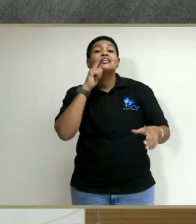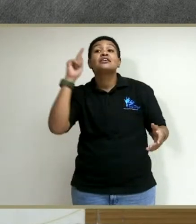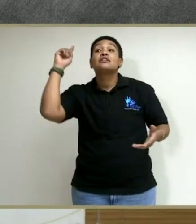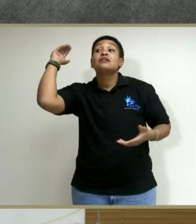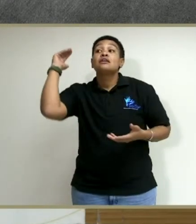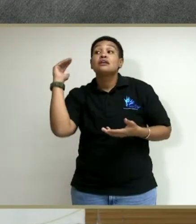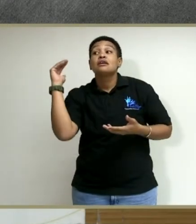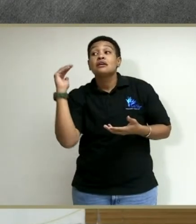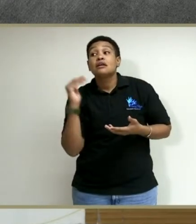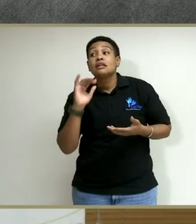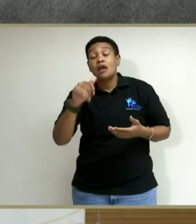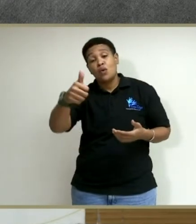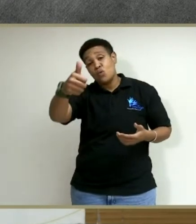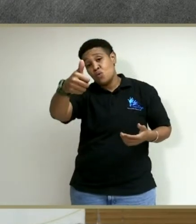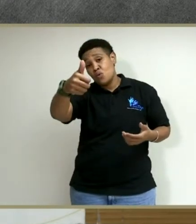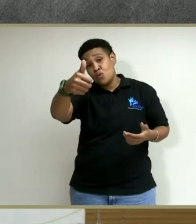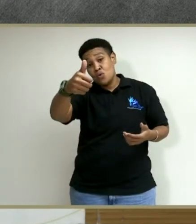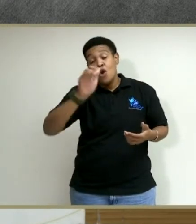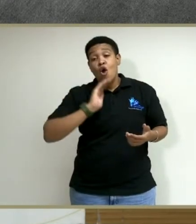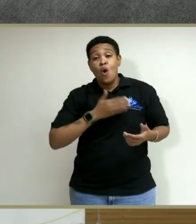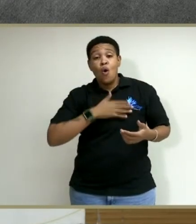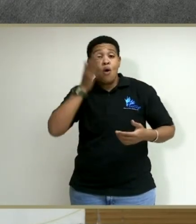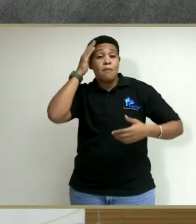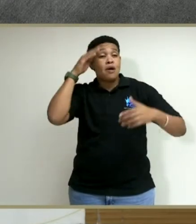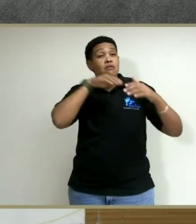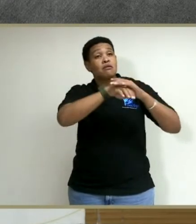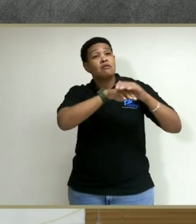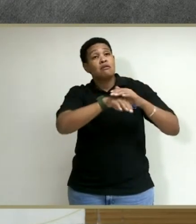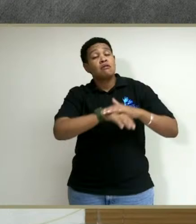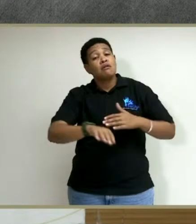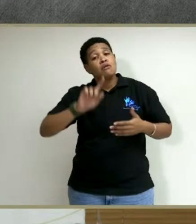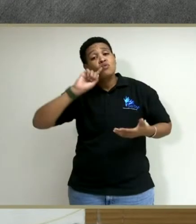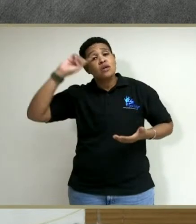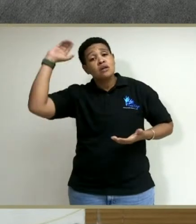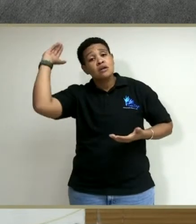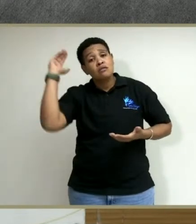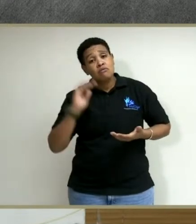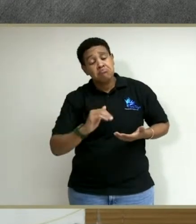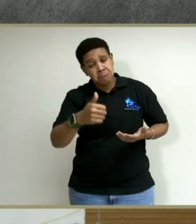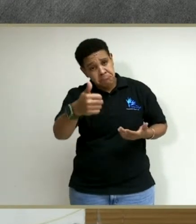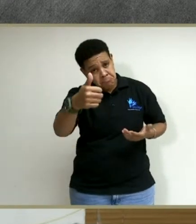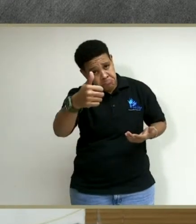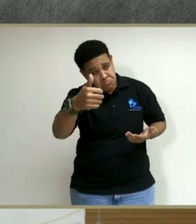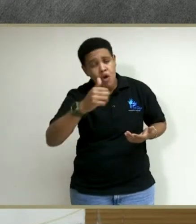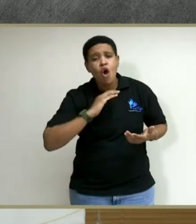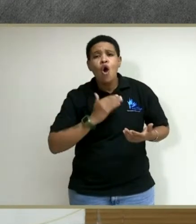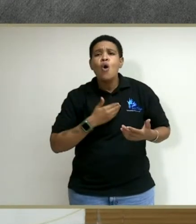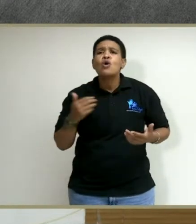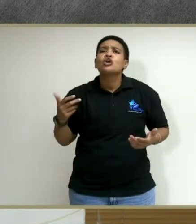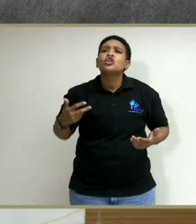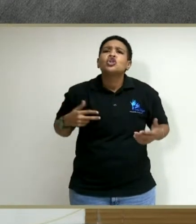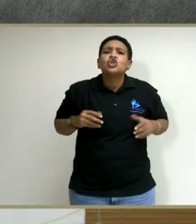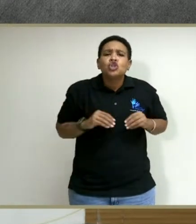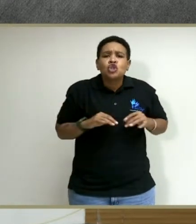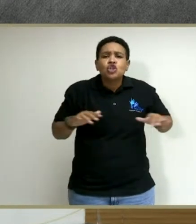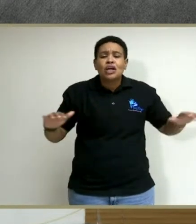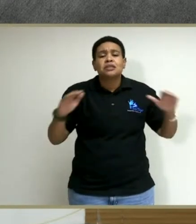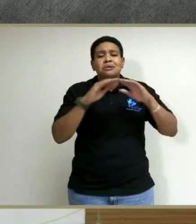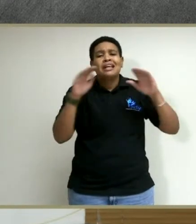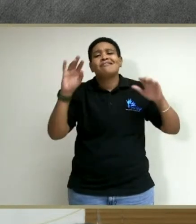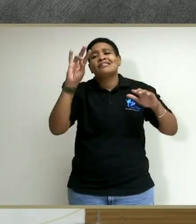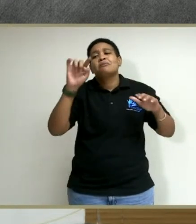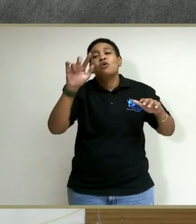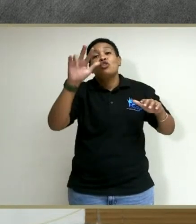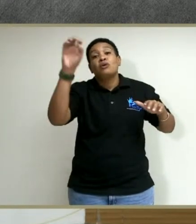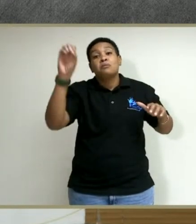down, that is good. Our bed occupancy is going down, that is good. Our transmission level at